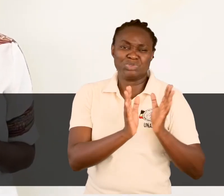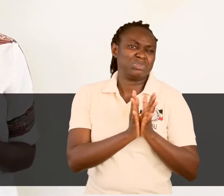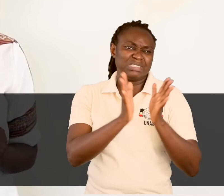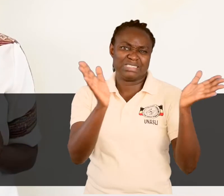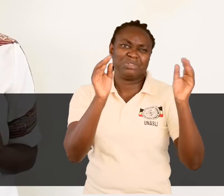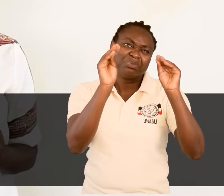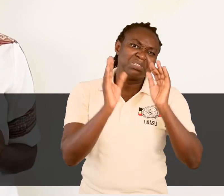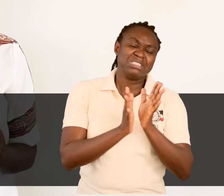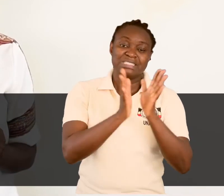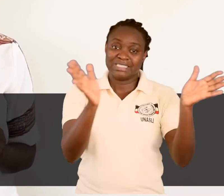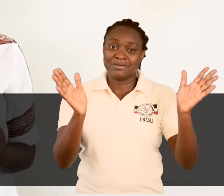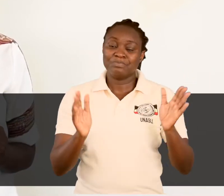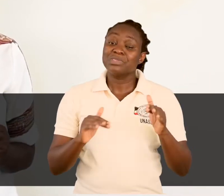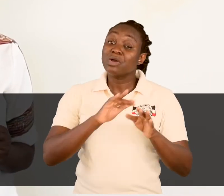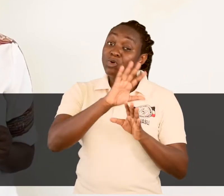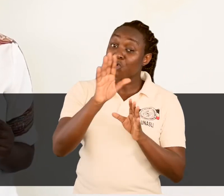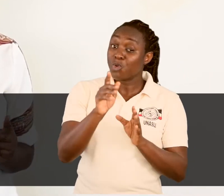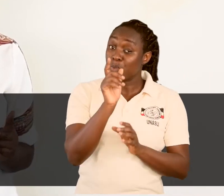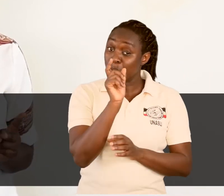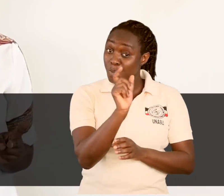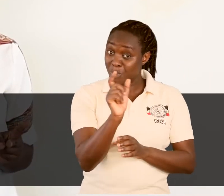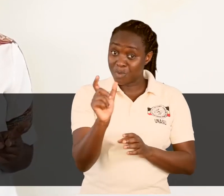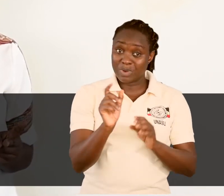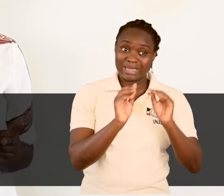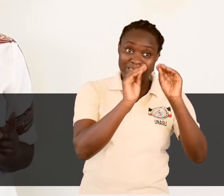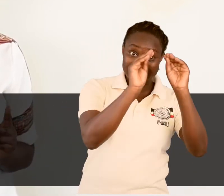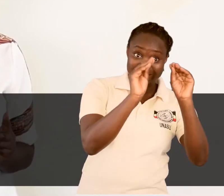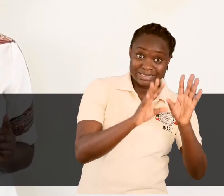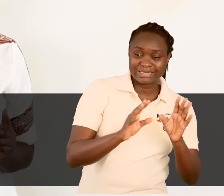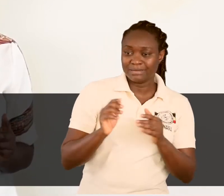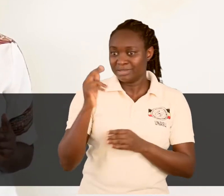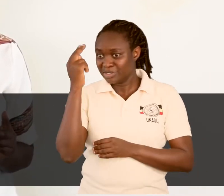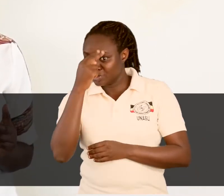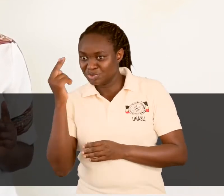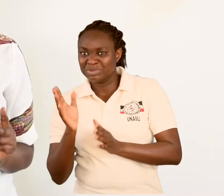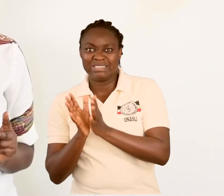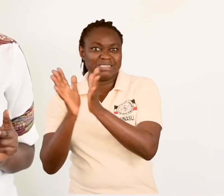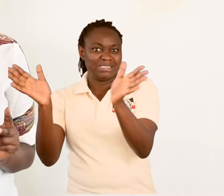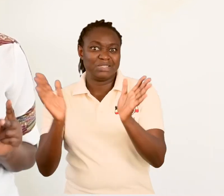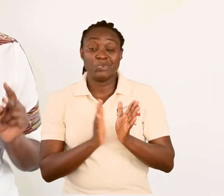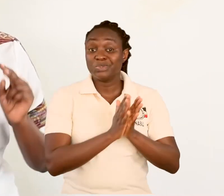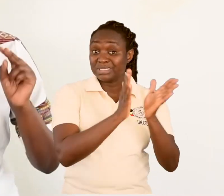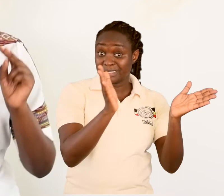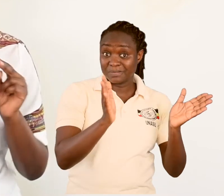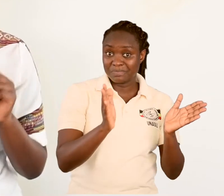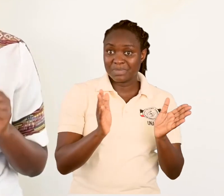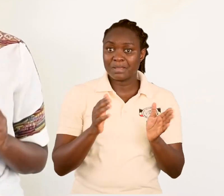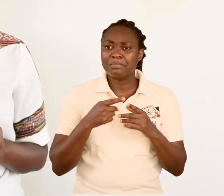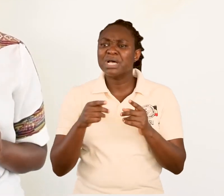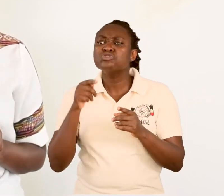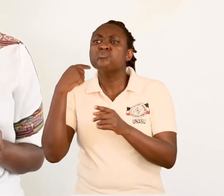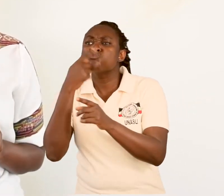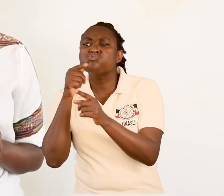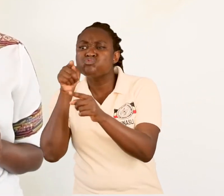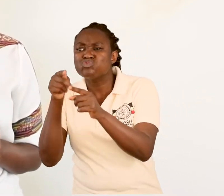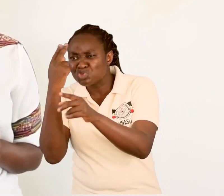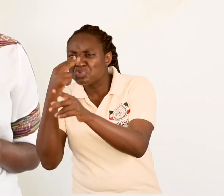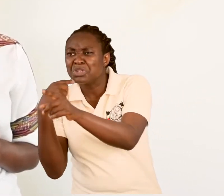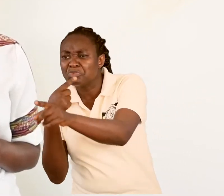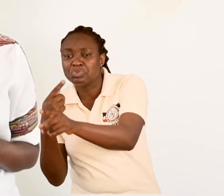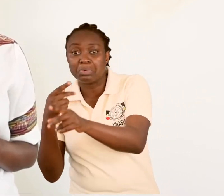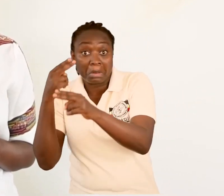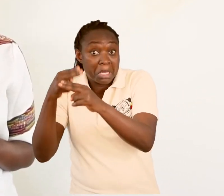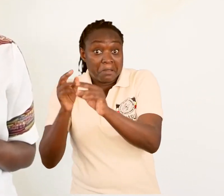Now, all those nouns that we've looked at, the two, teacher and student, don't tell us the particular person.